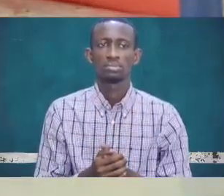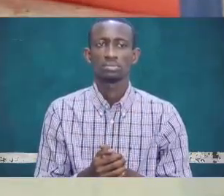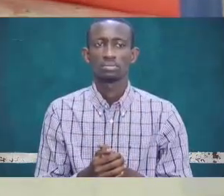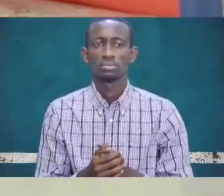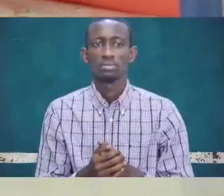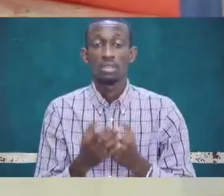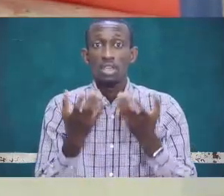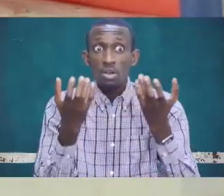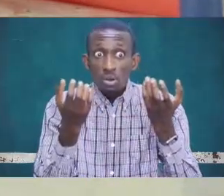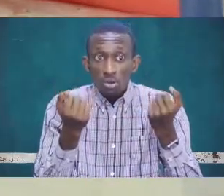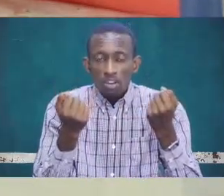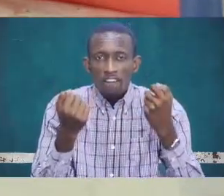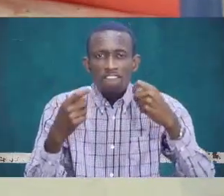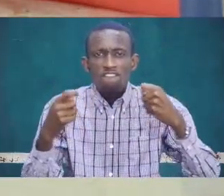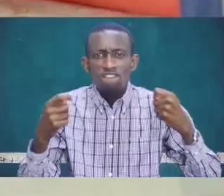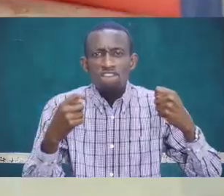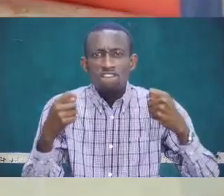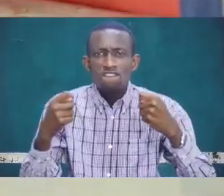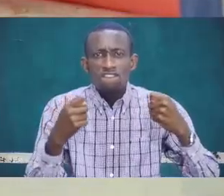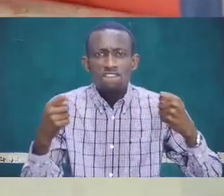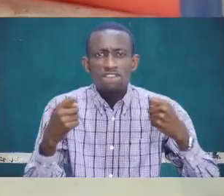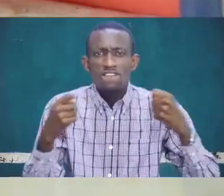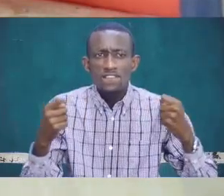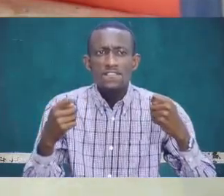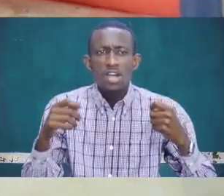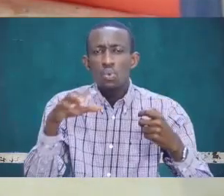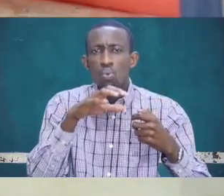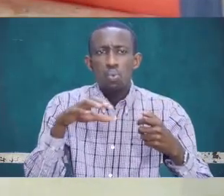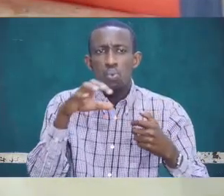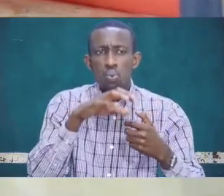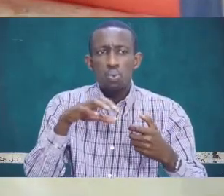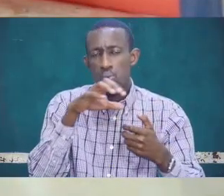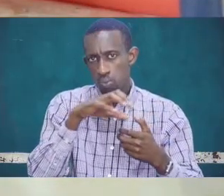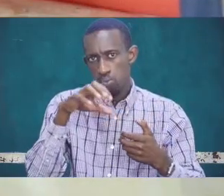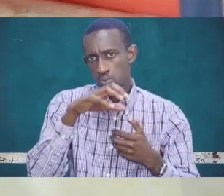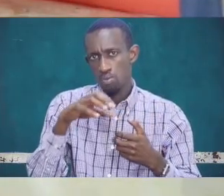the magnet over the surface of this wood, of the sand, so the